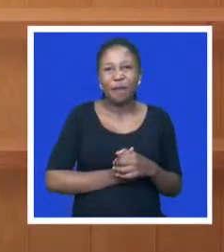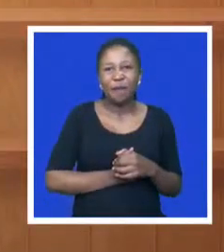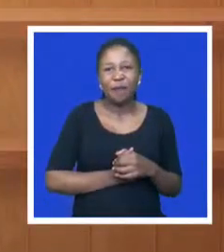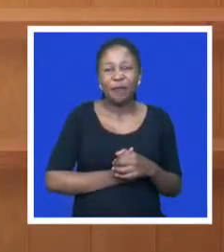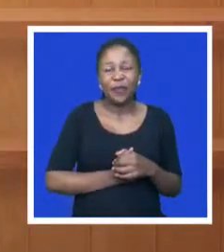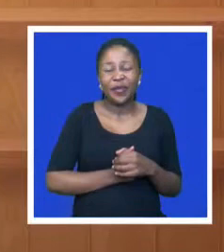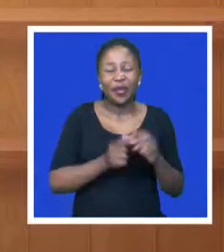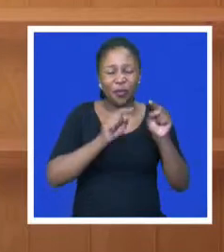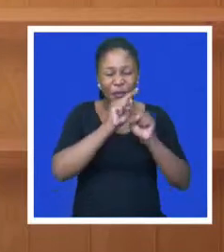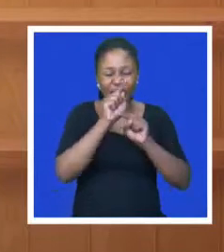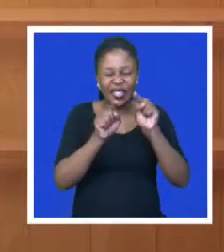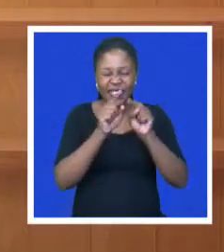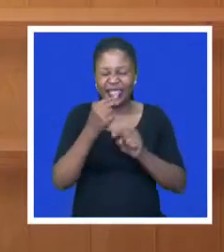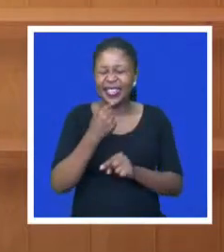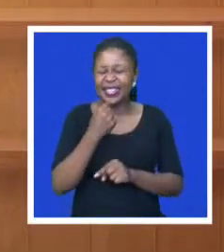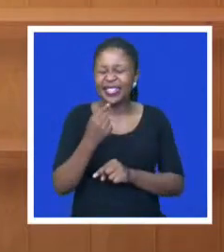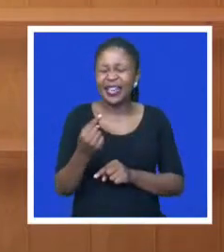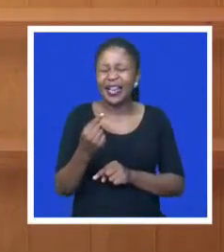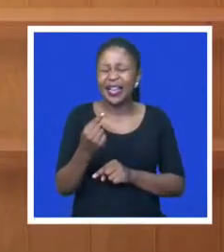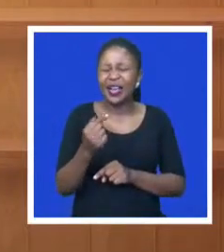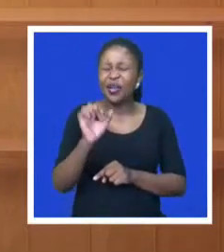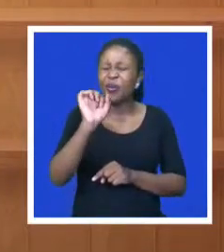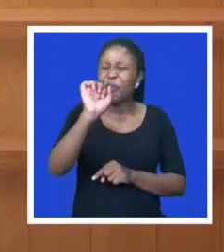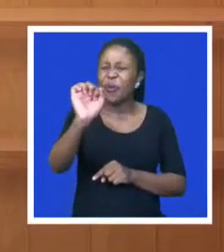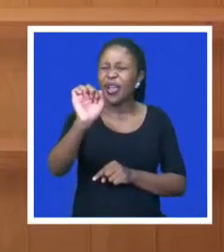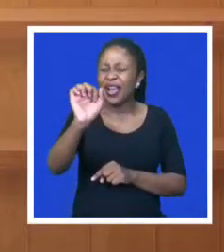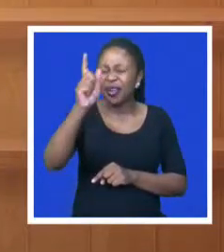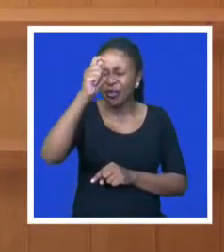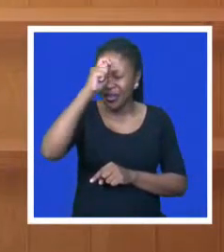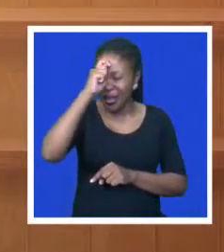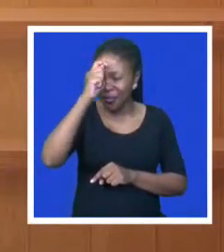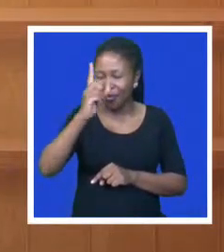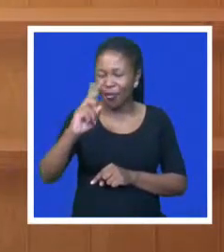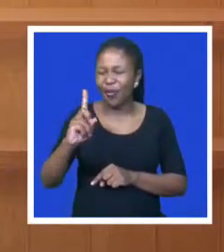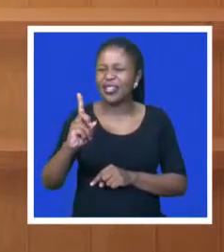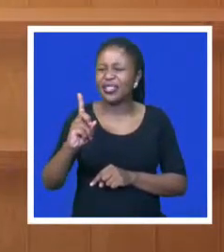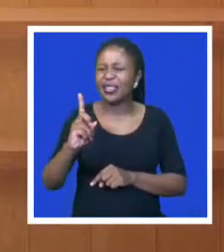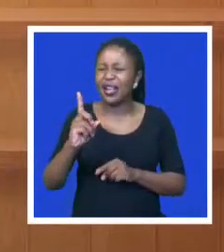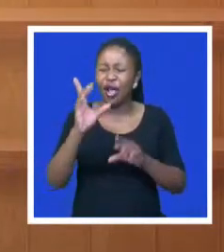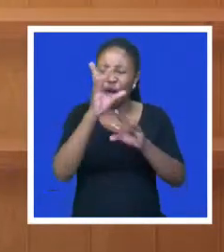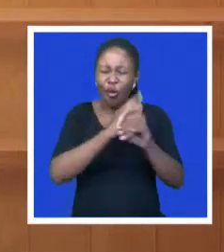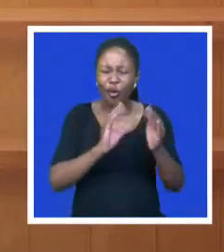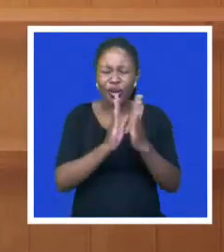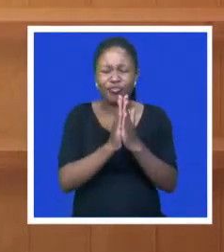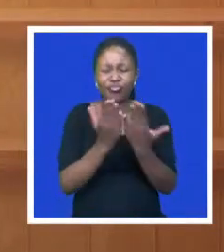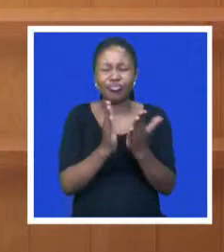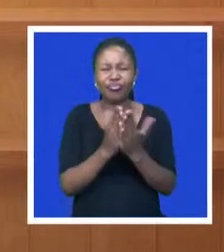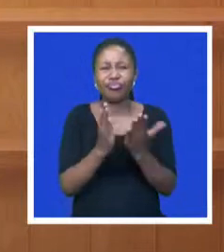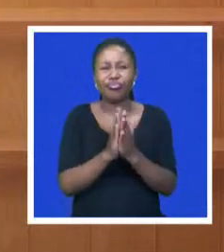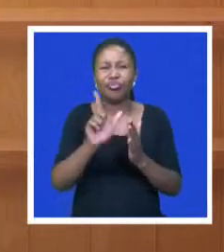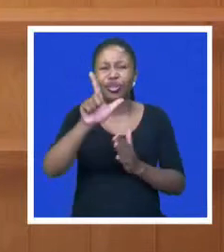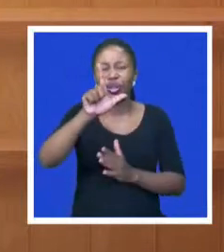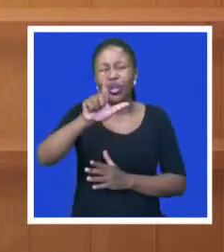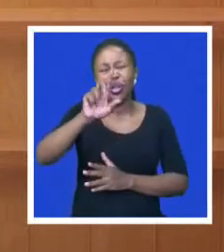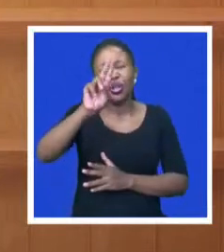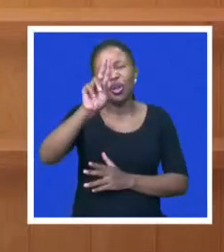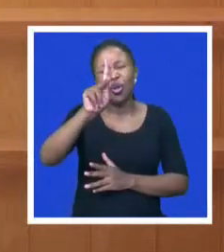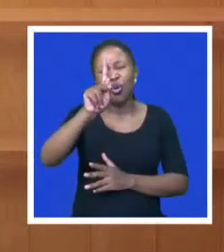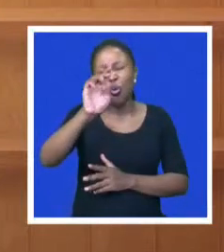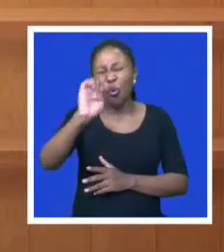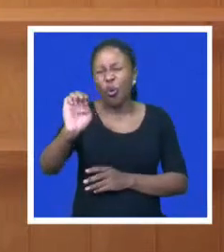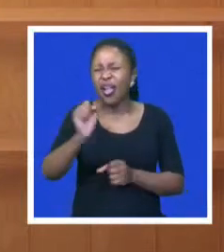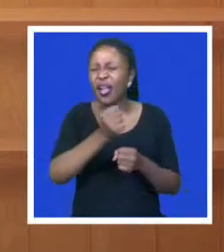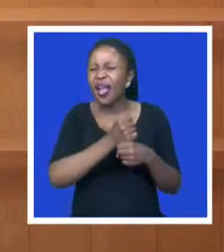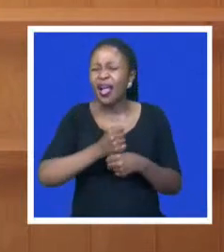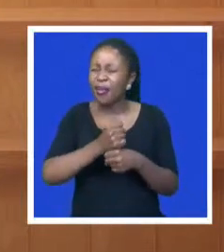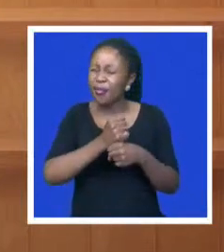think Luke's interest was only on women? Give reasons for your answer and show you have thought